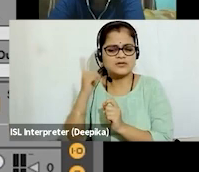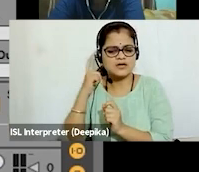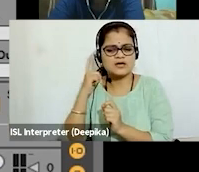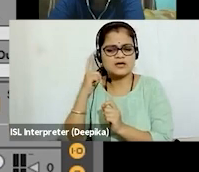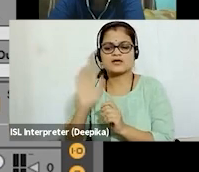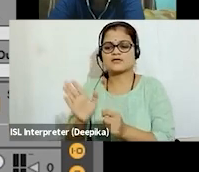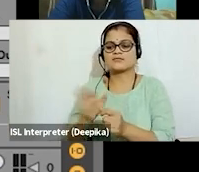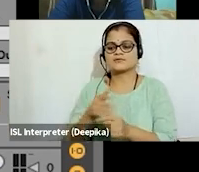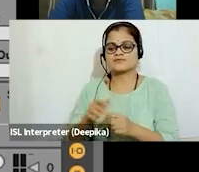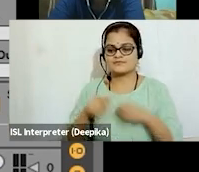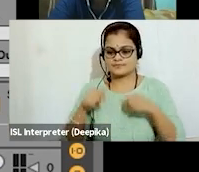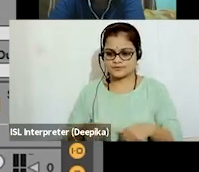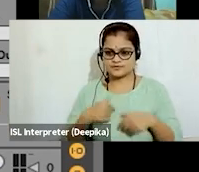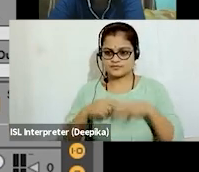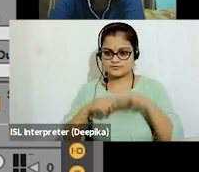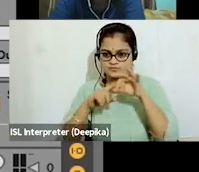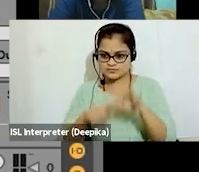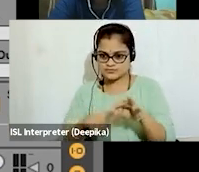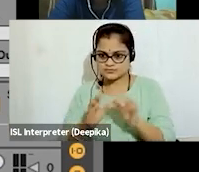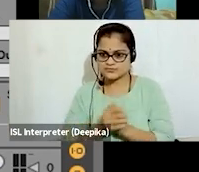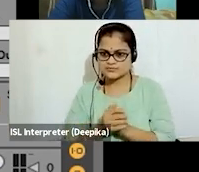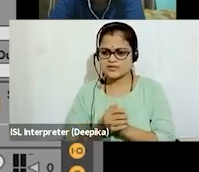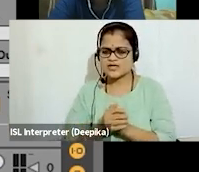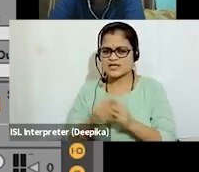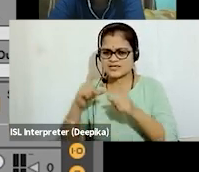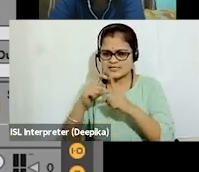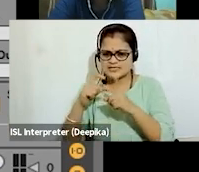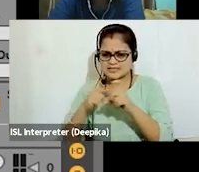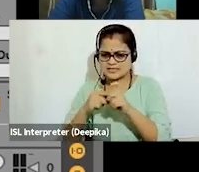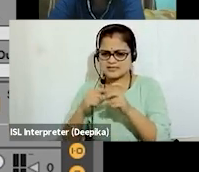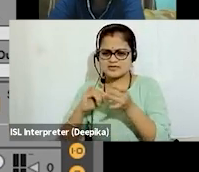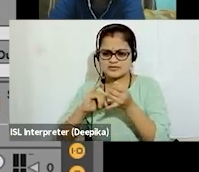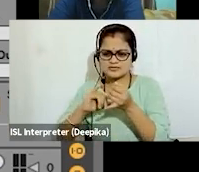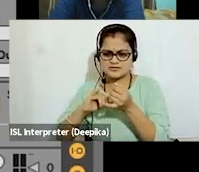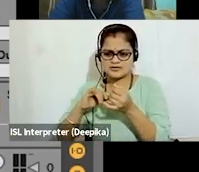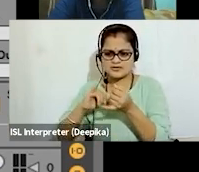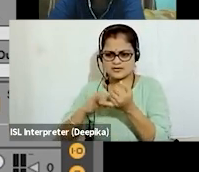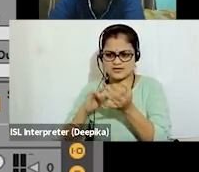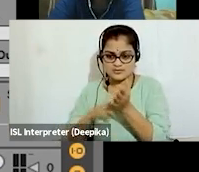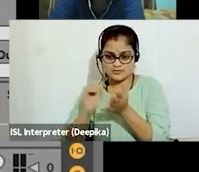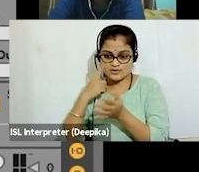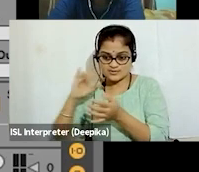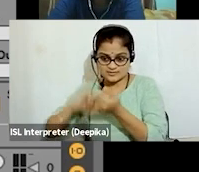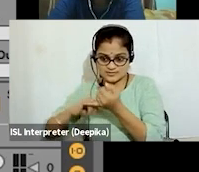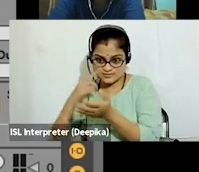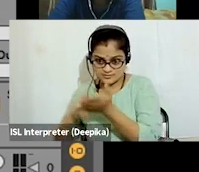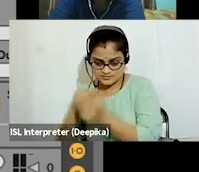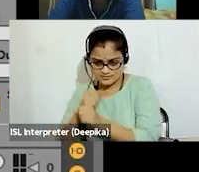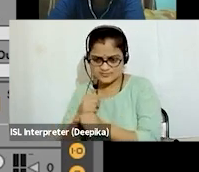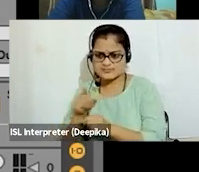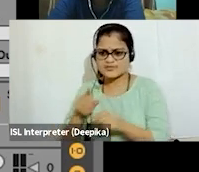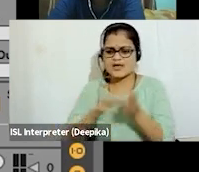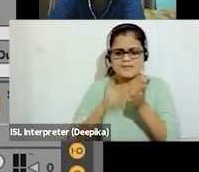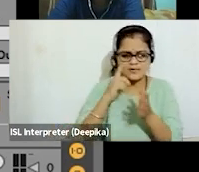So Hey Rahul, I had a question. I see you use some denoising on the sample. yeah, Was it just like the contact